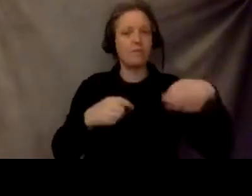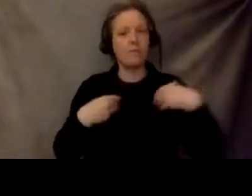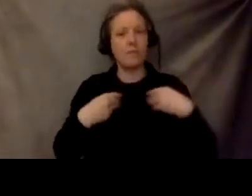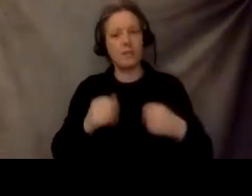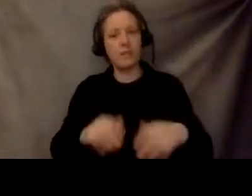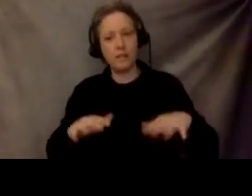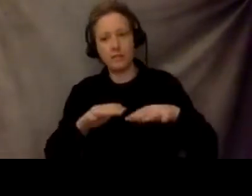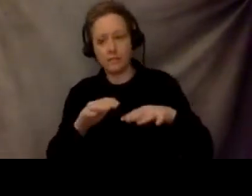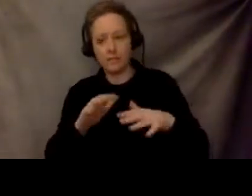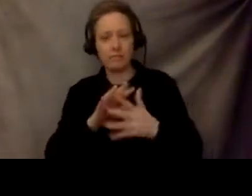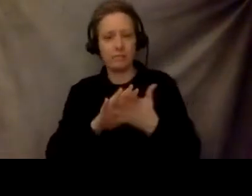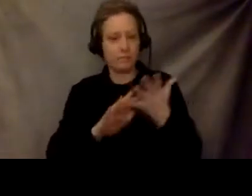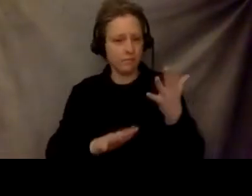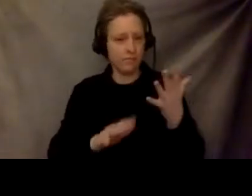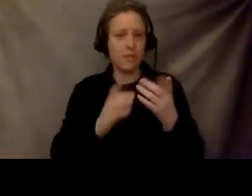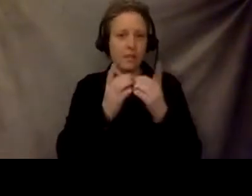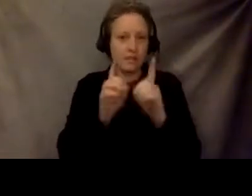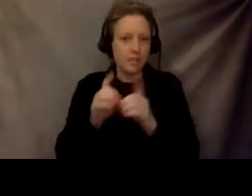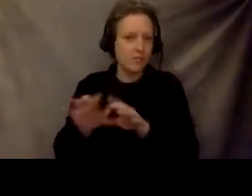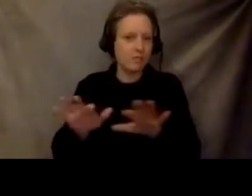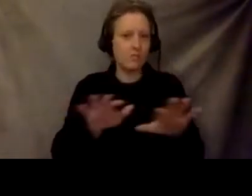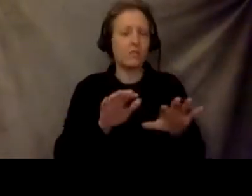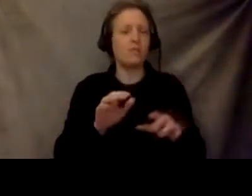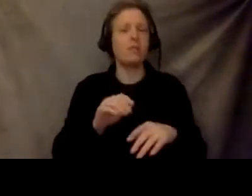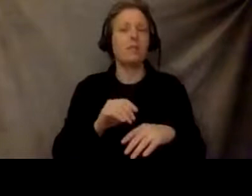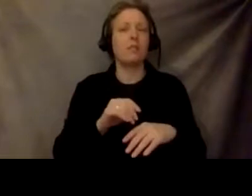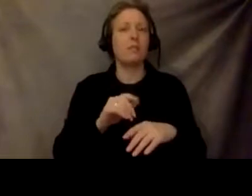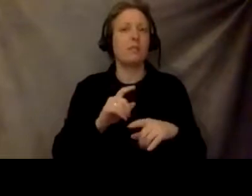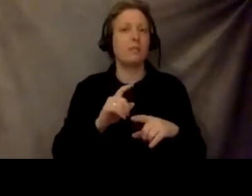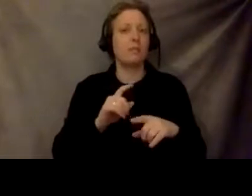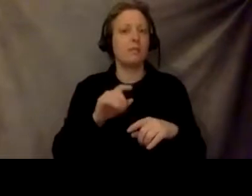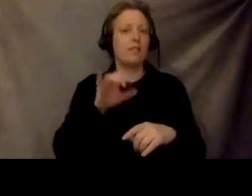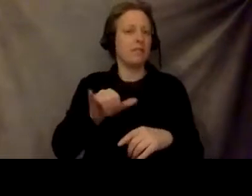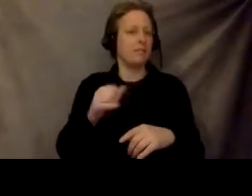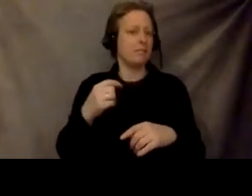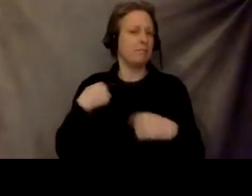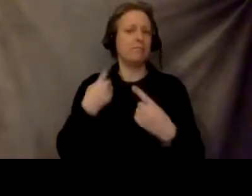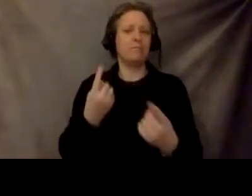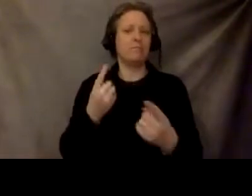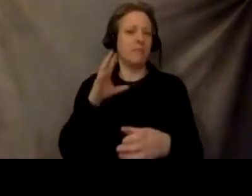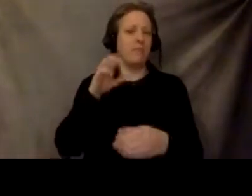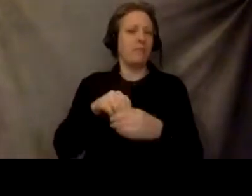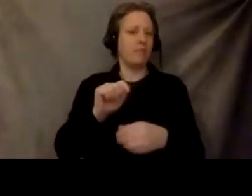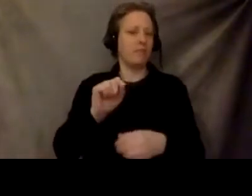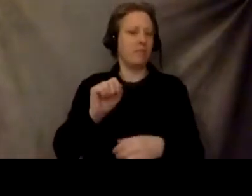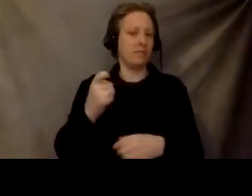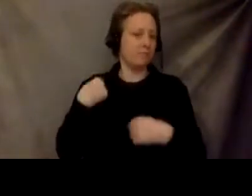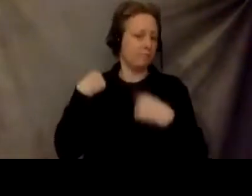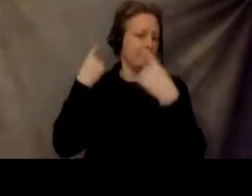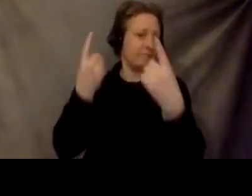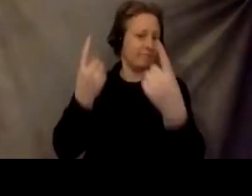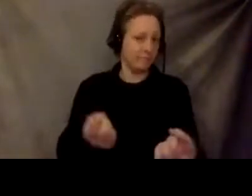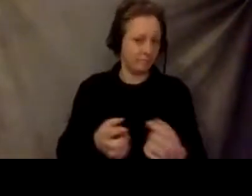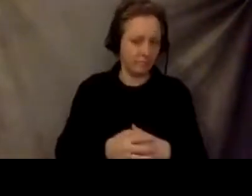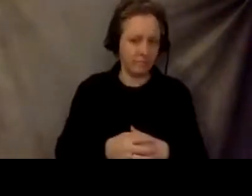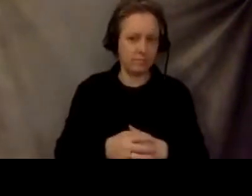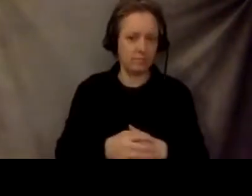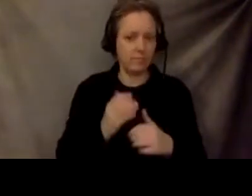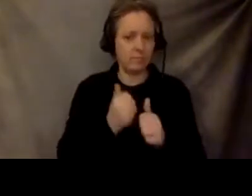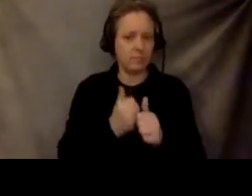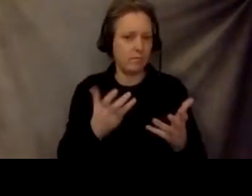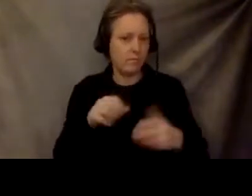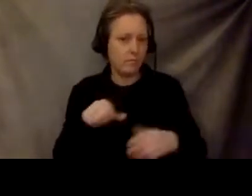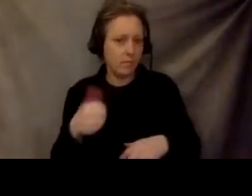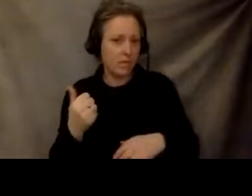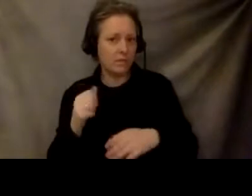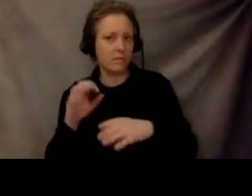it's, you know, how you record deeds and all that sort of thing. Everything else has been a function of growth of what we